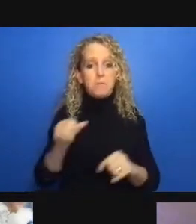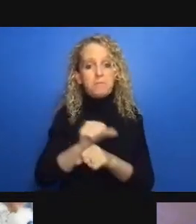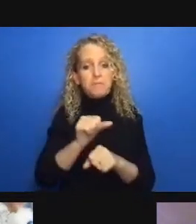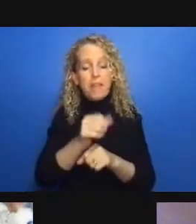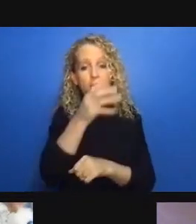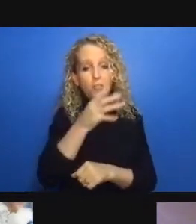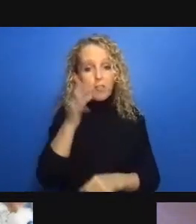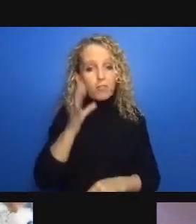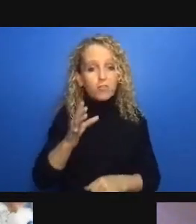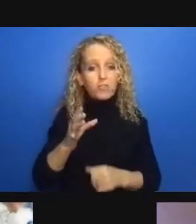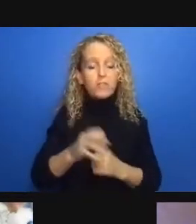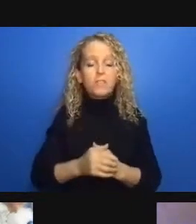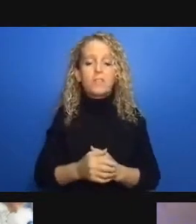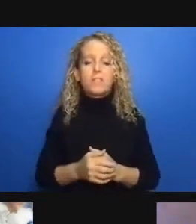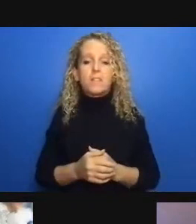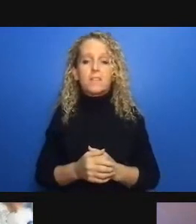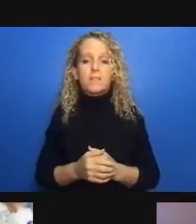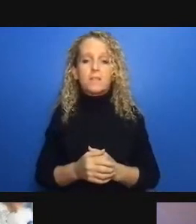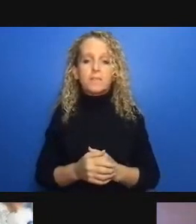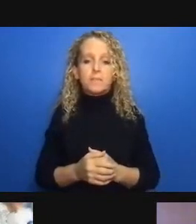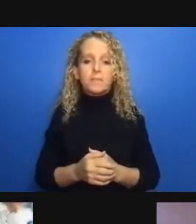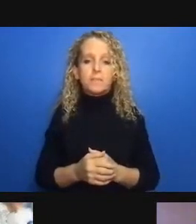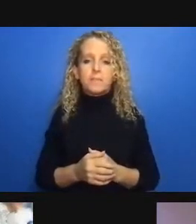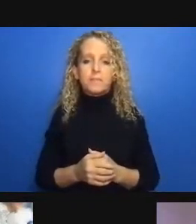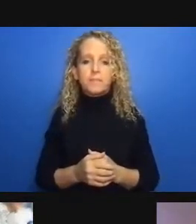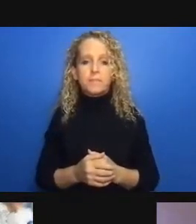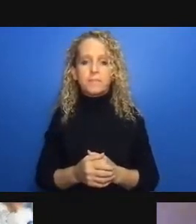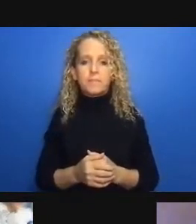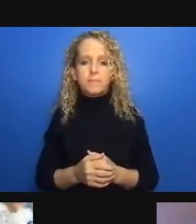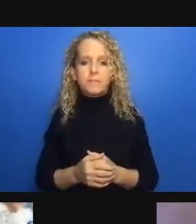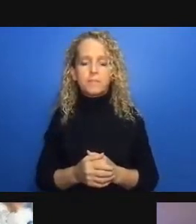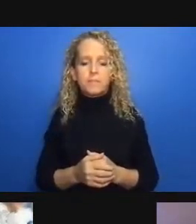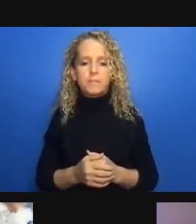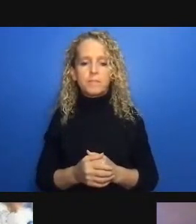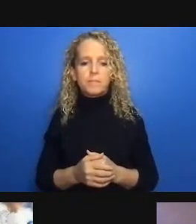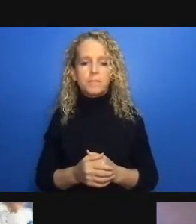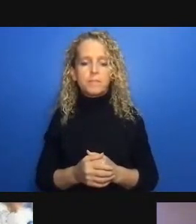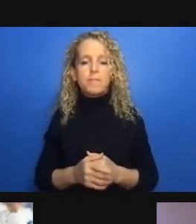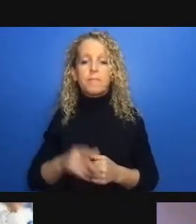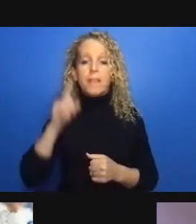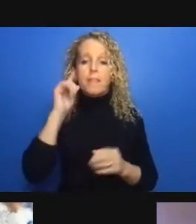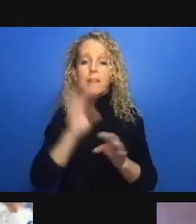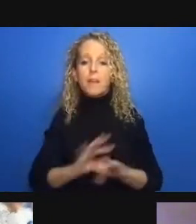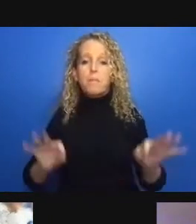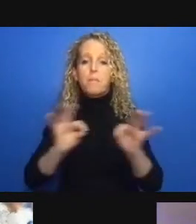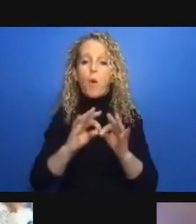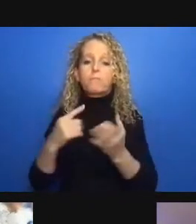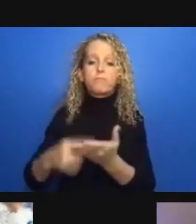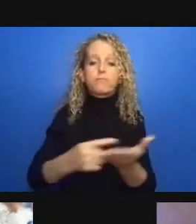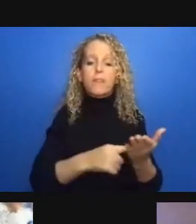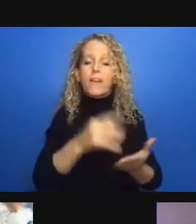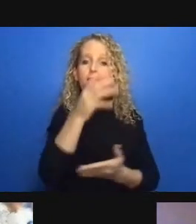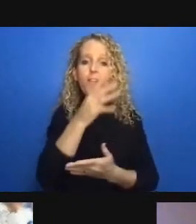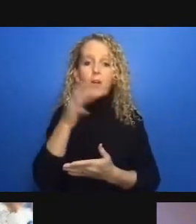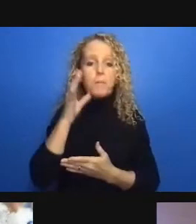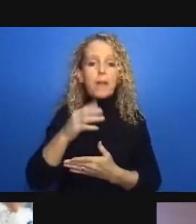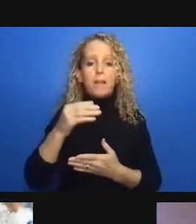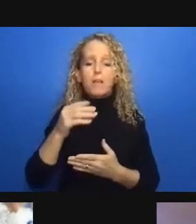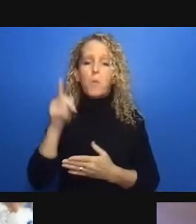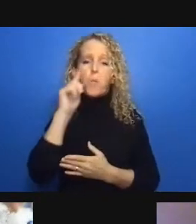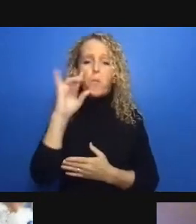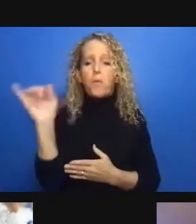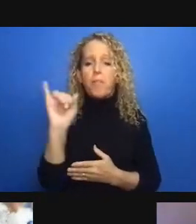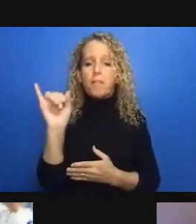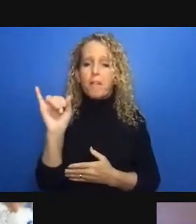to also discuss the dynamic component of farming. So there's lots of discussion around this in media, even